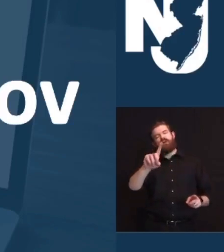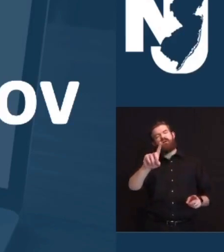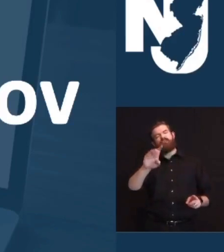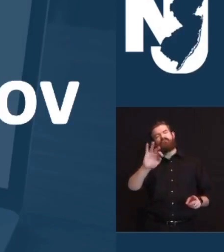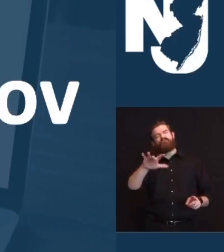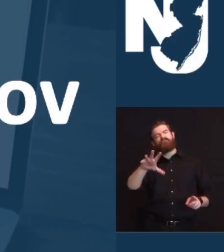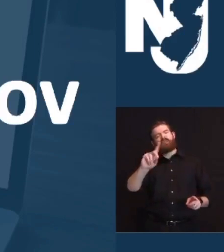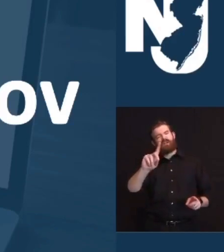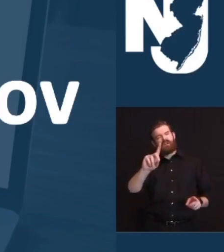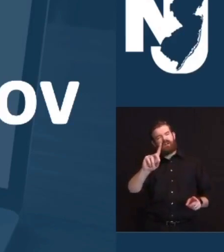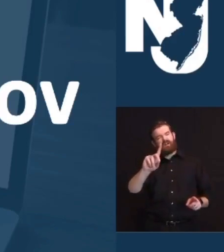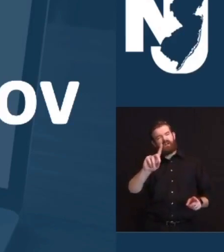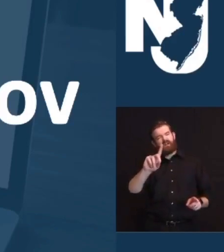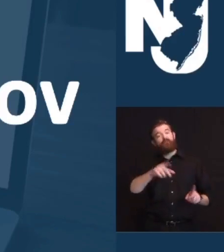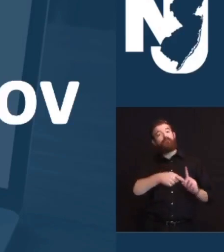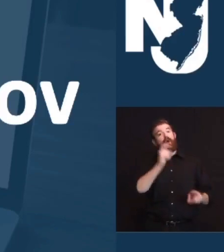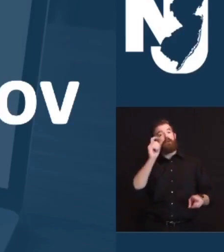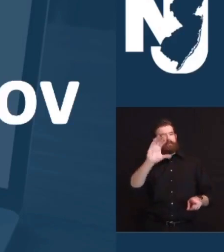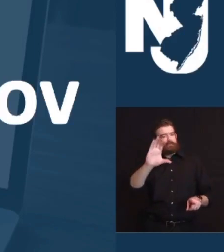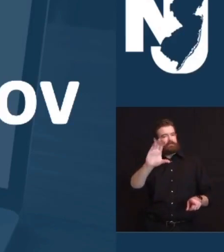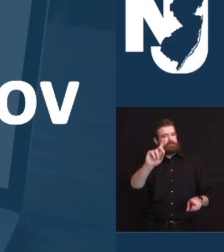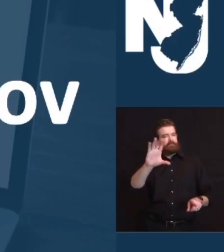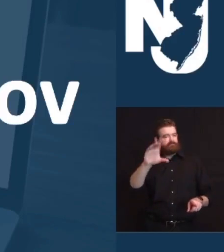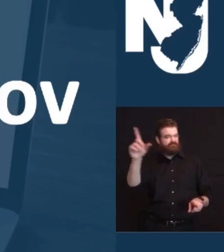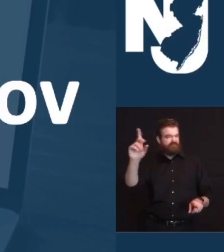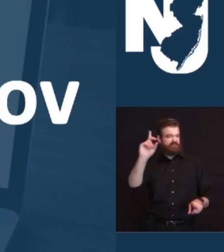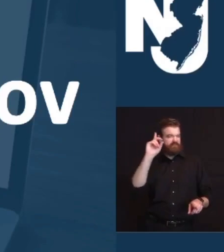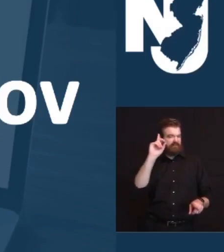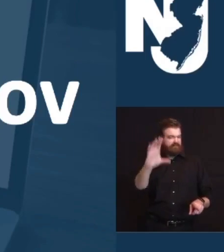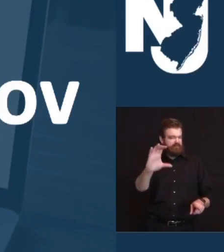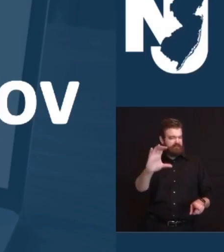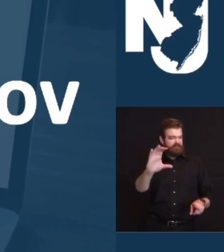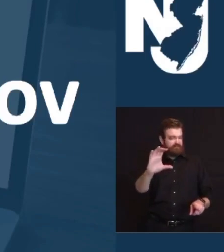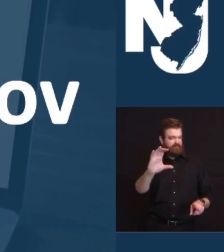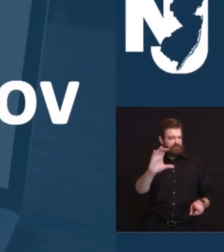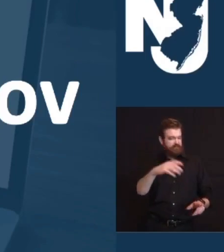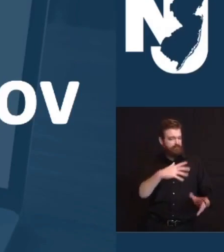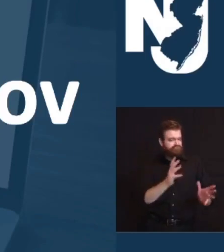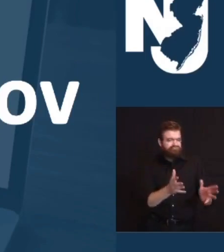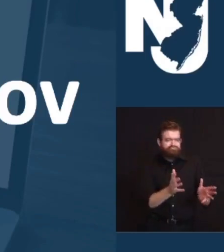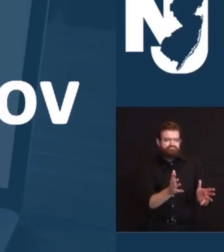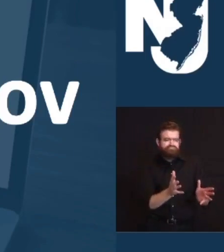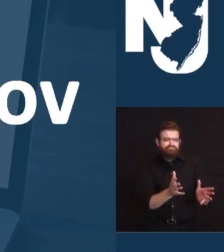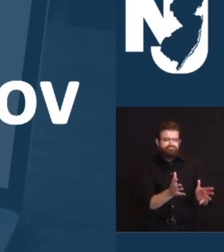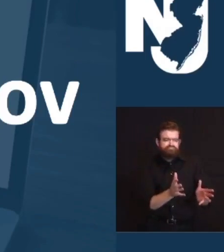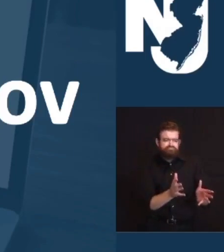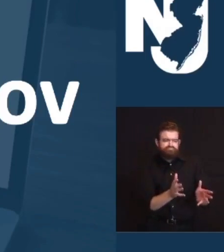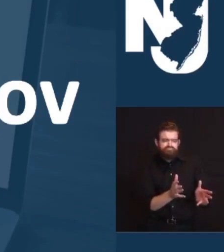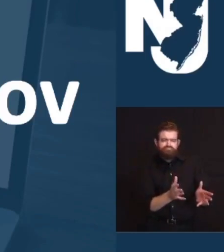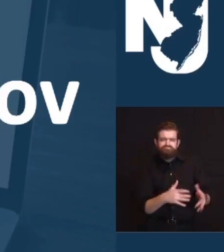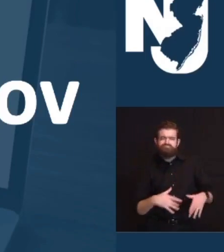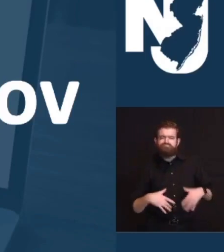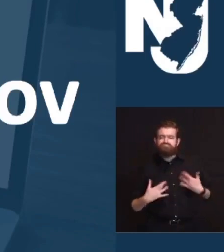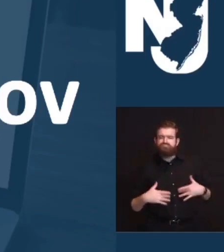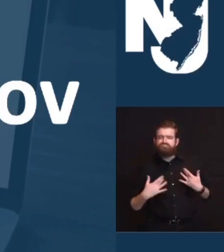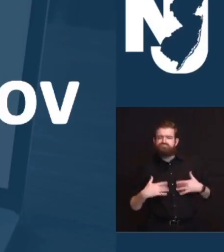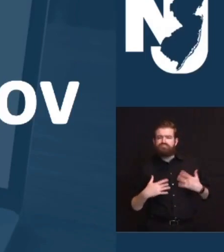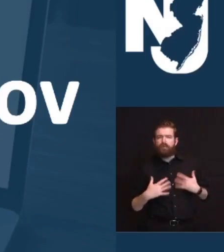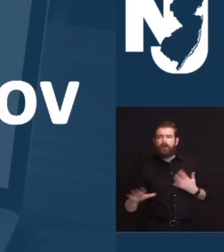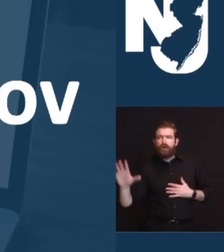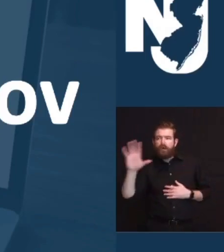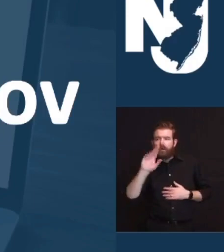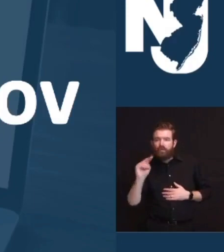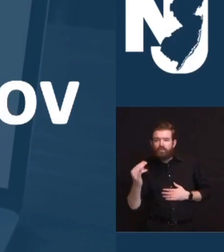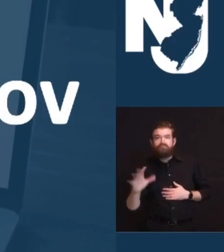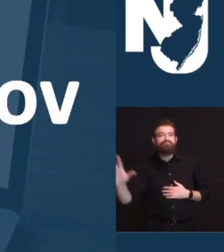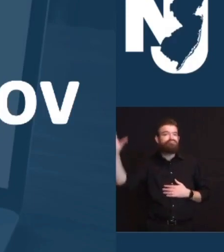and Prevention in Washington. We had a very thorough conversation about where we are currently, both here in New Jersey and nationally, and what we